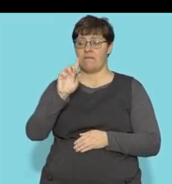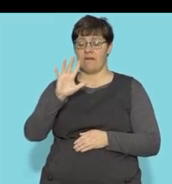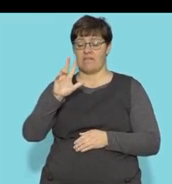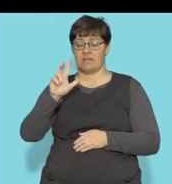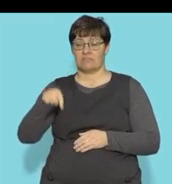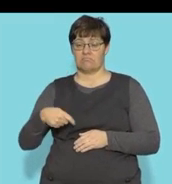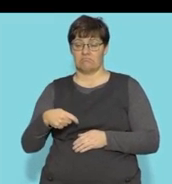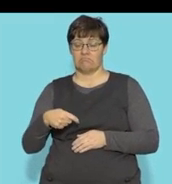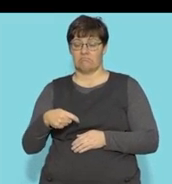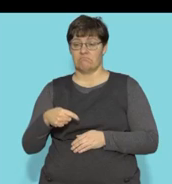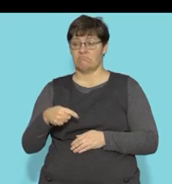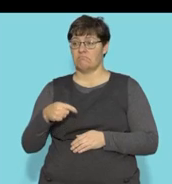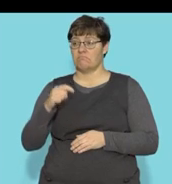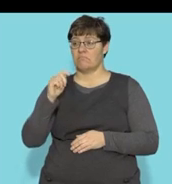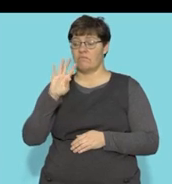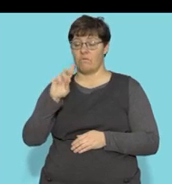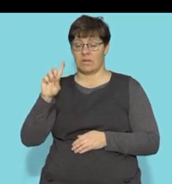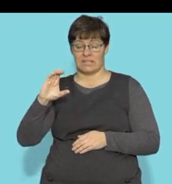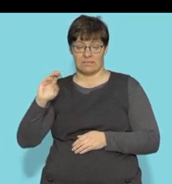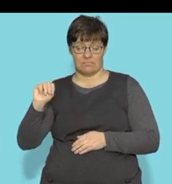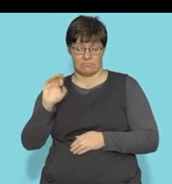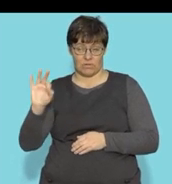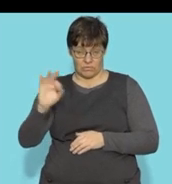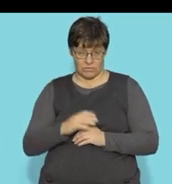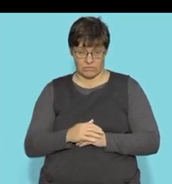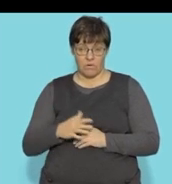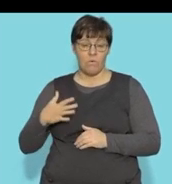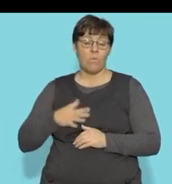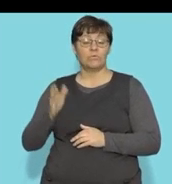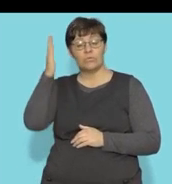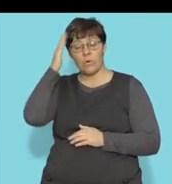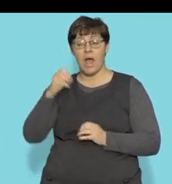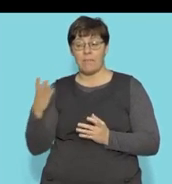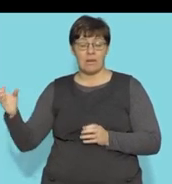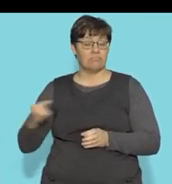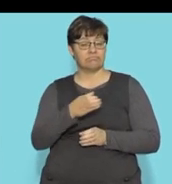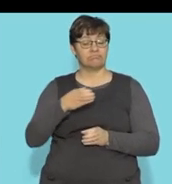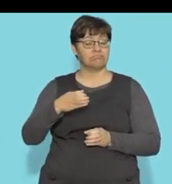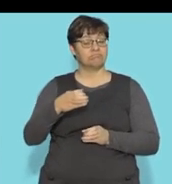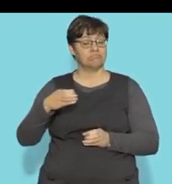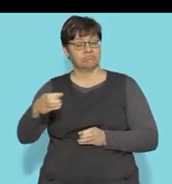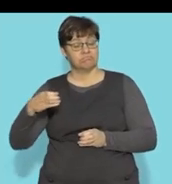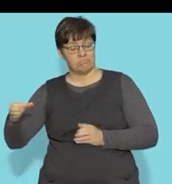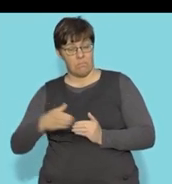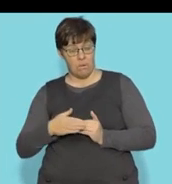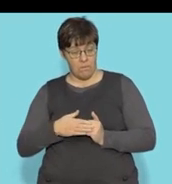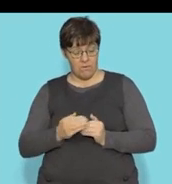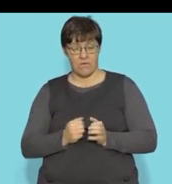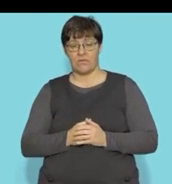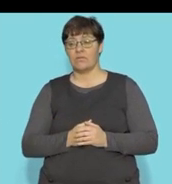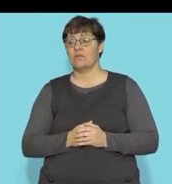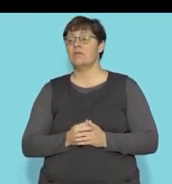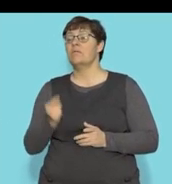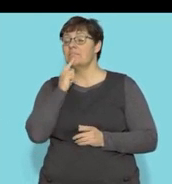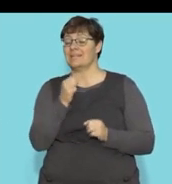23,158,41 centimeters cubed. So if we want to work out how many more cans we can fit in, I'm going to take the